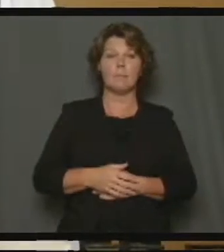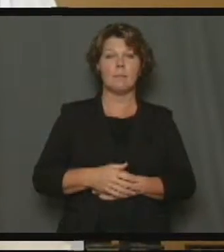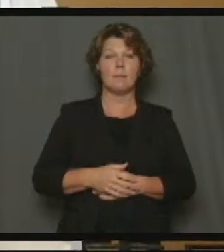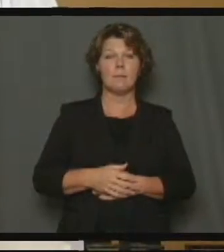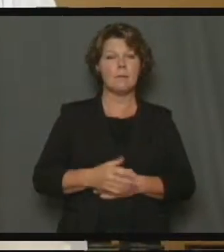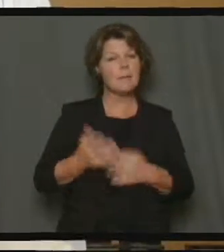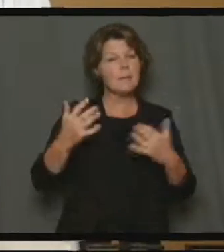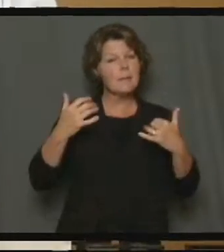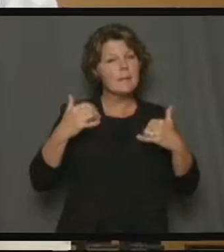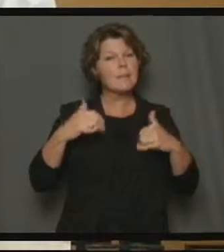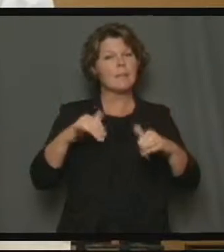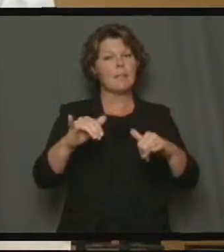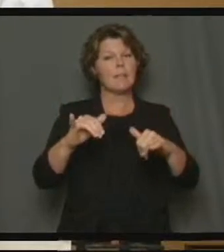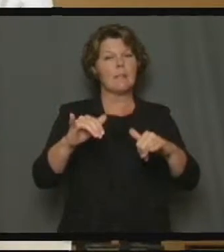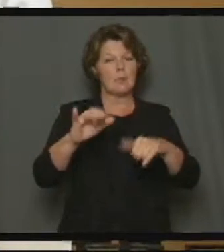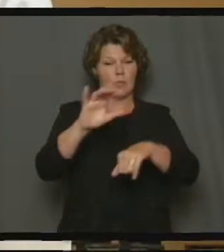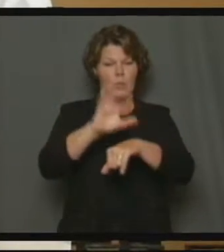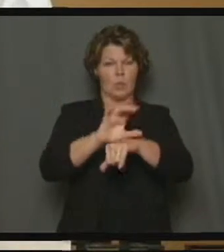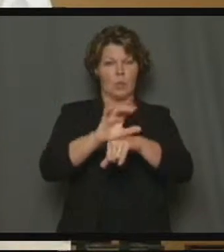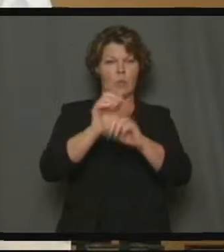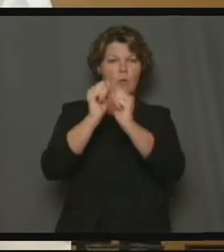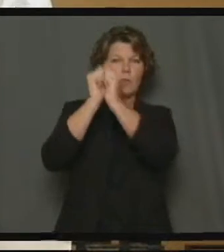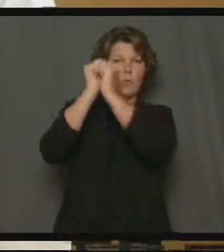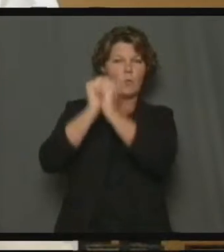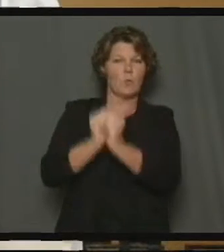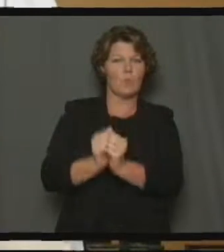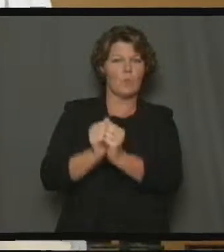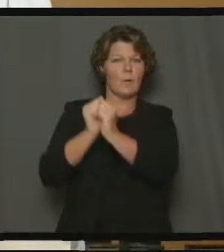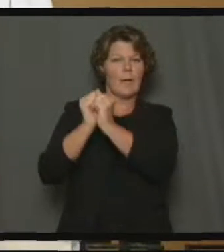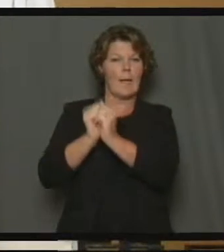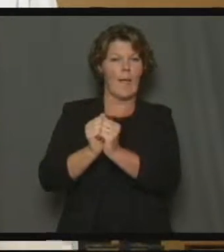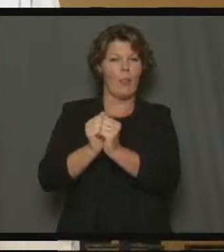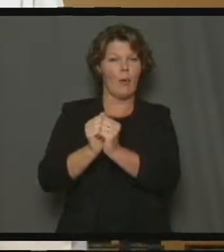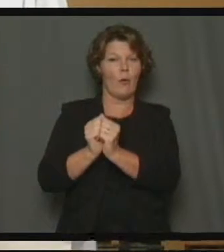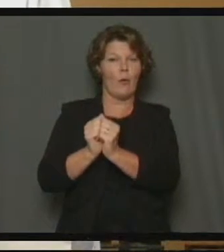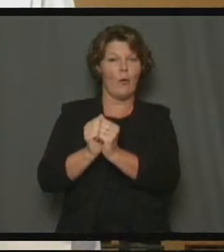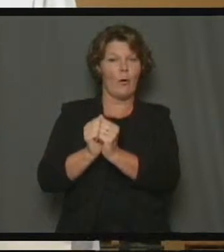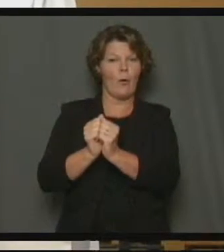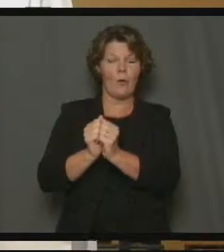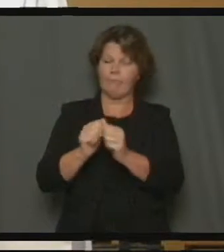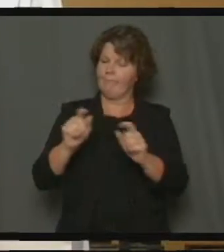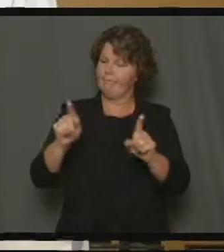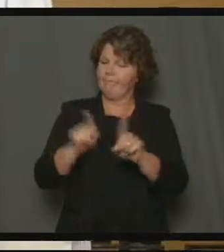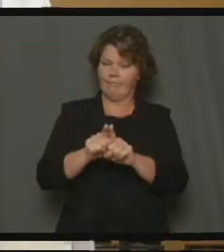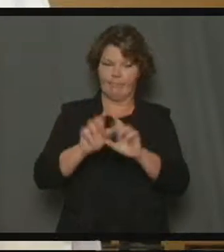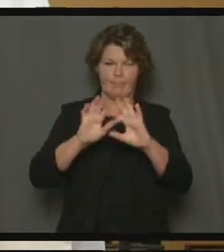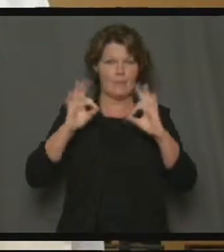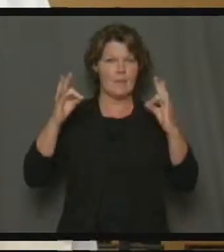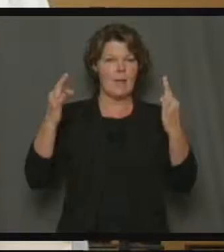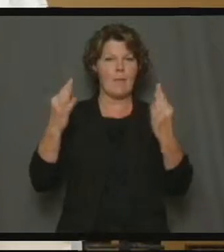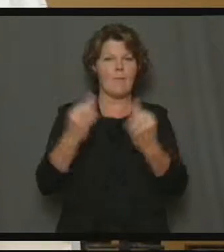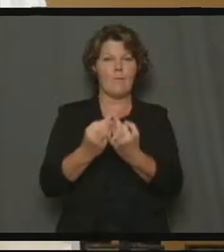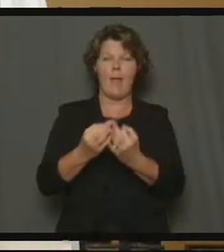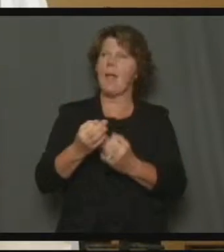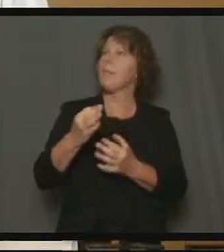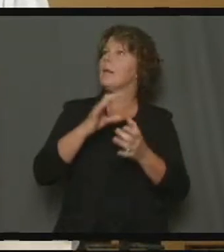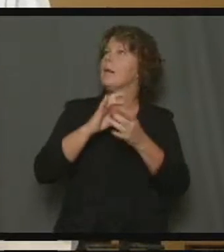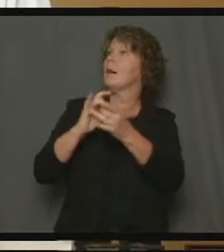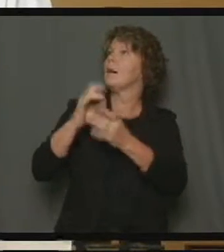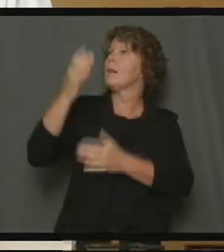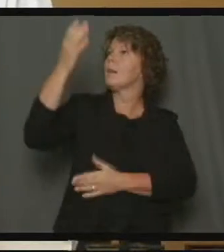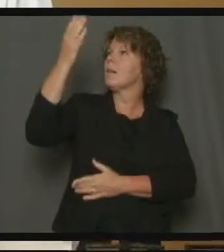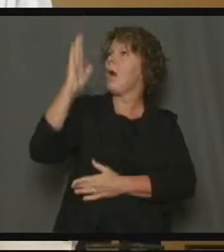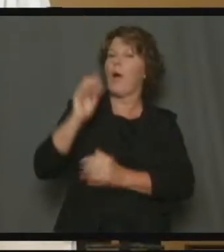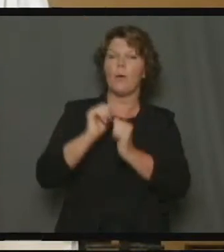the church together. They both are in the same family of God